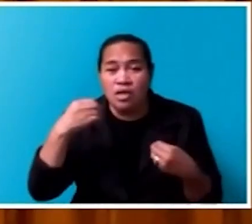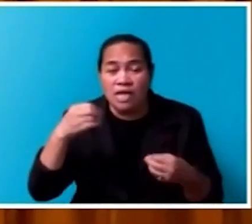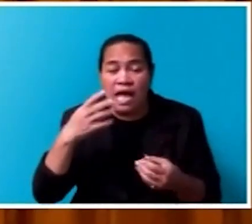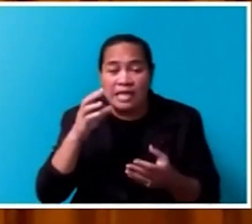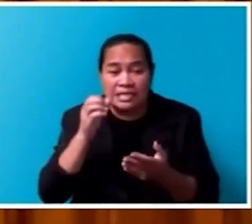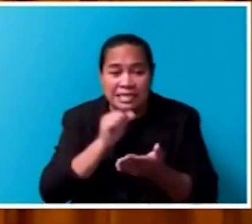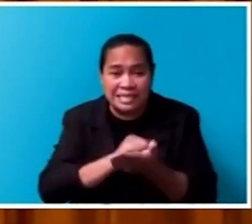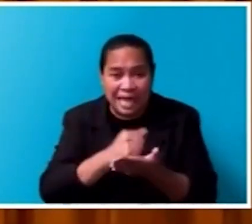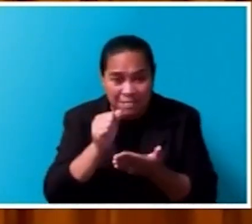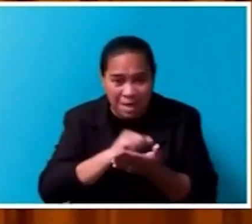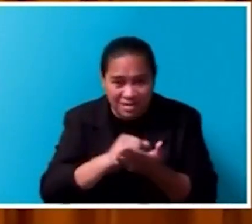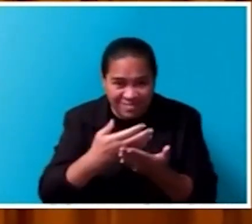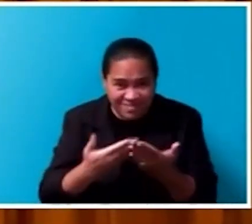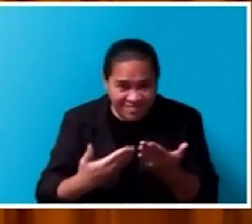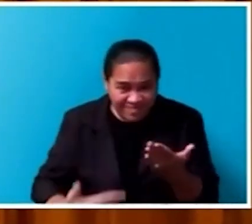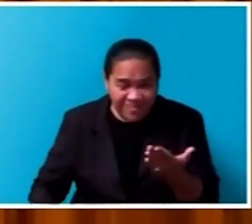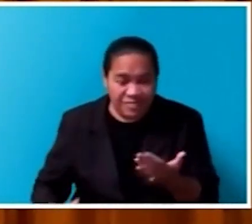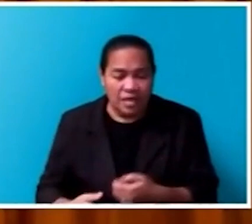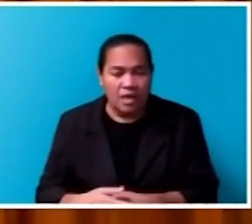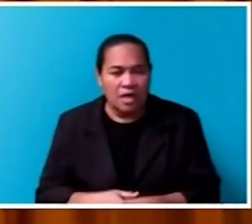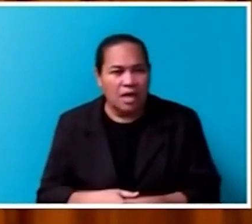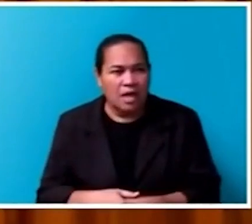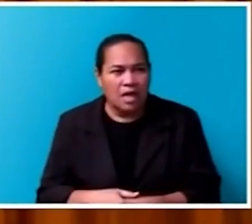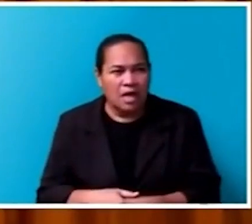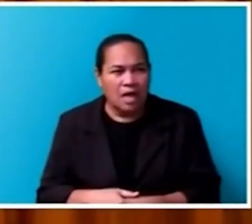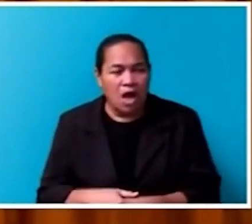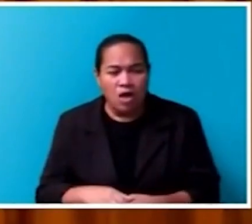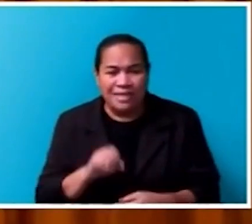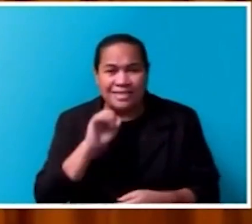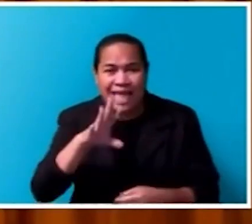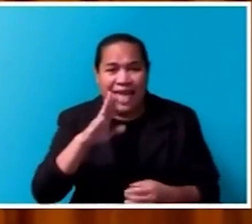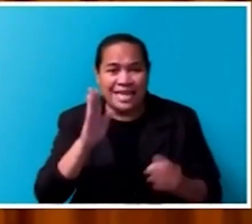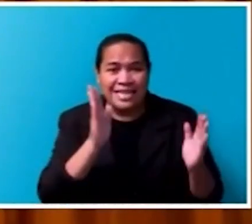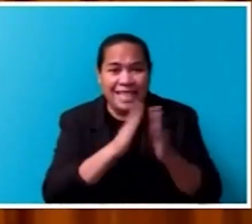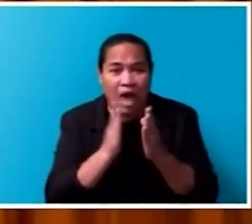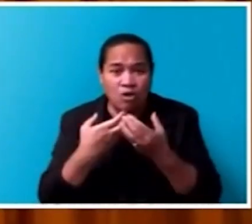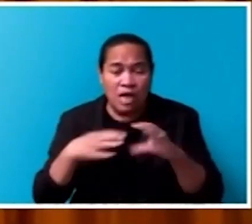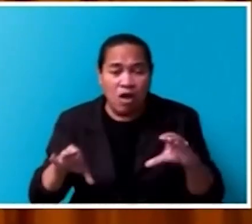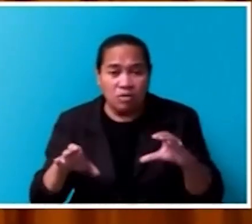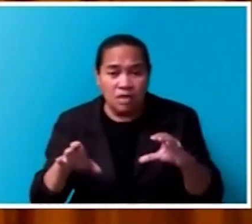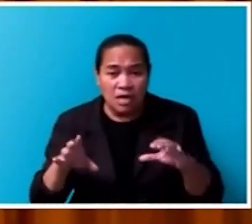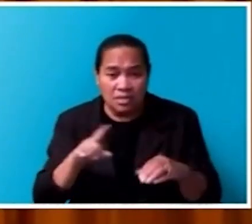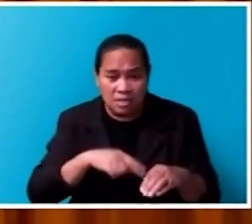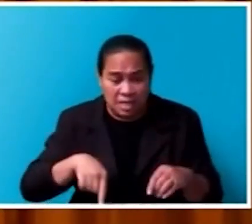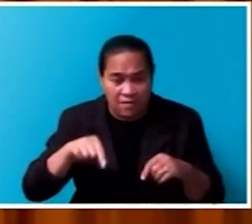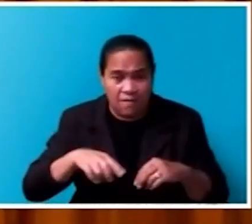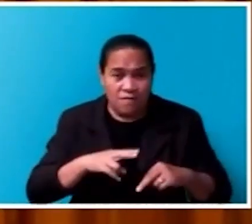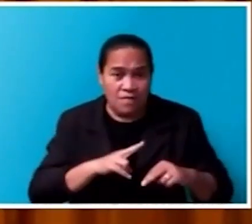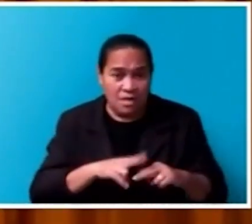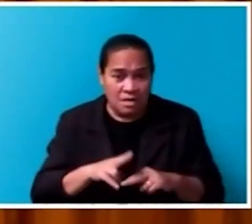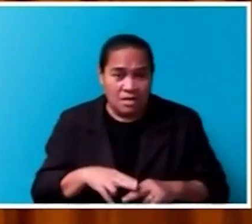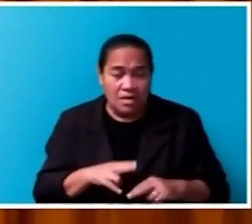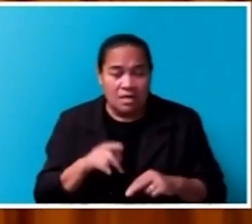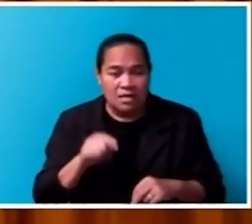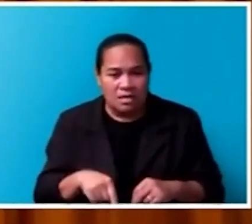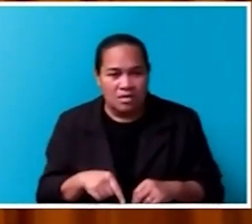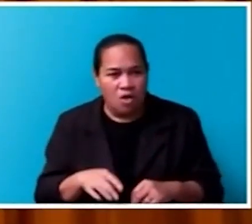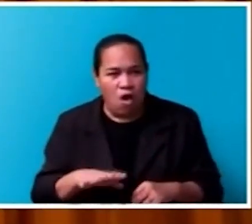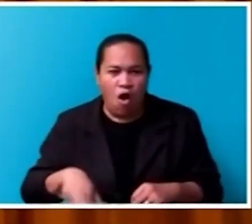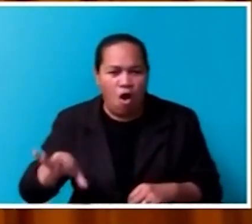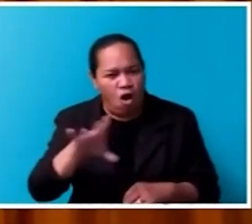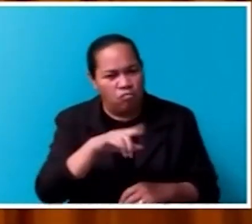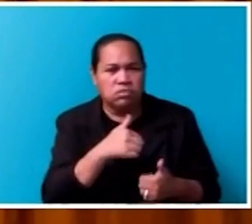statements, on 10 municipal councils, all were modified with or